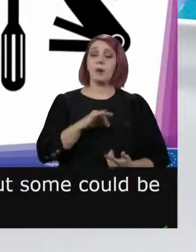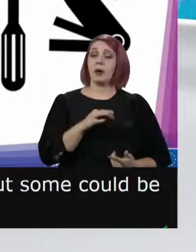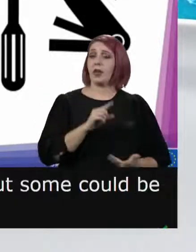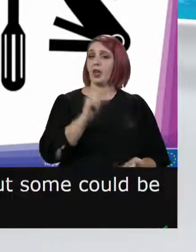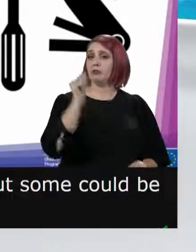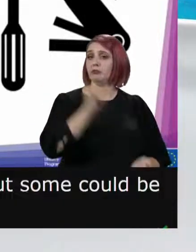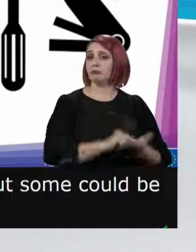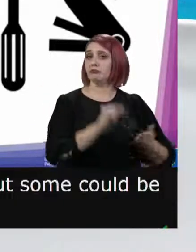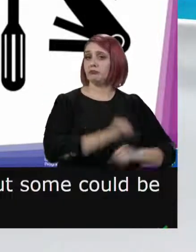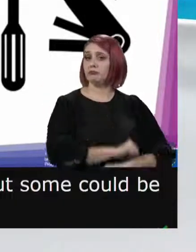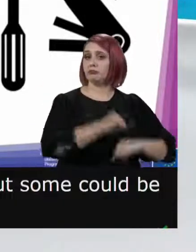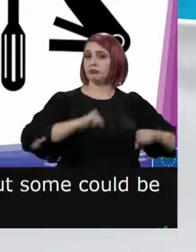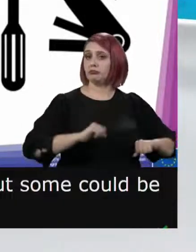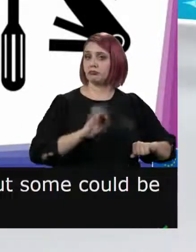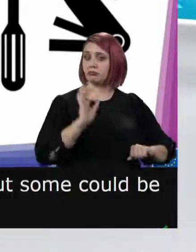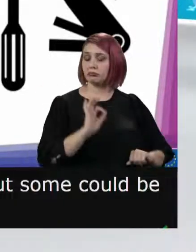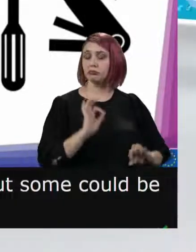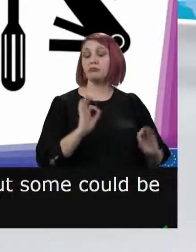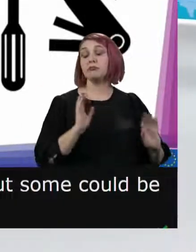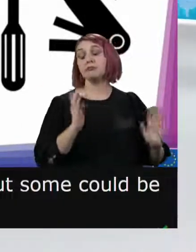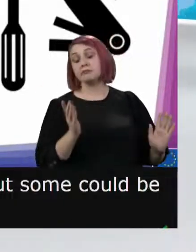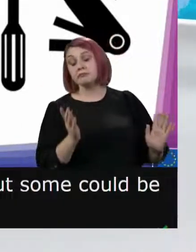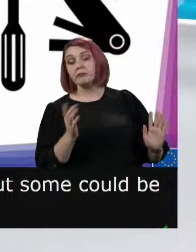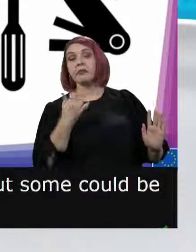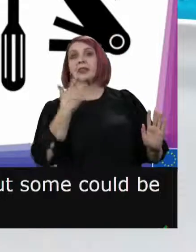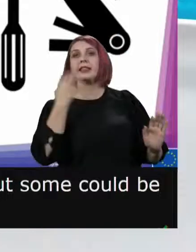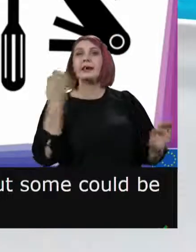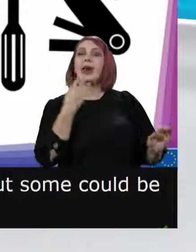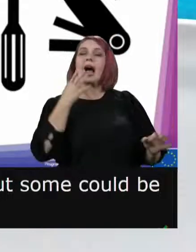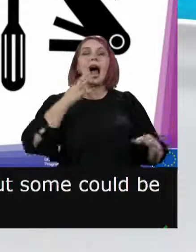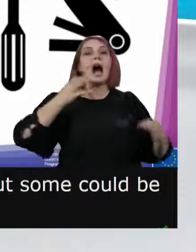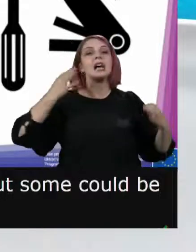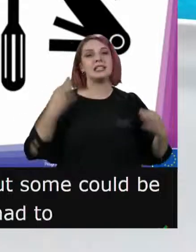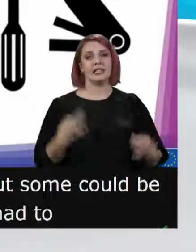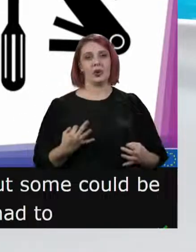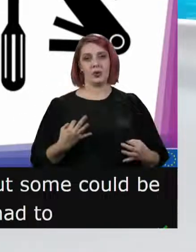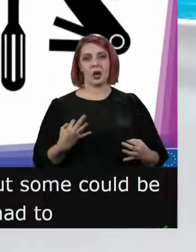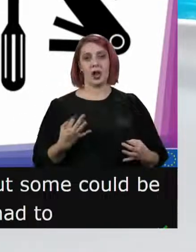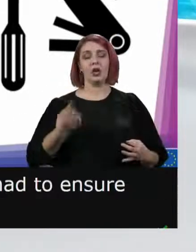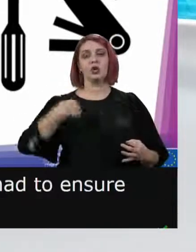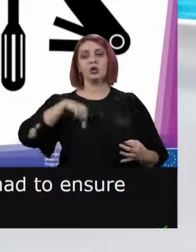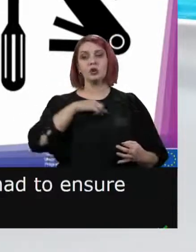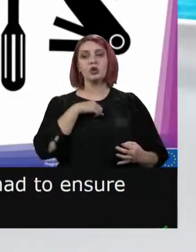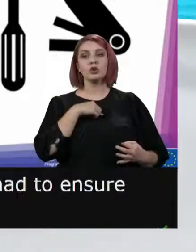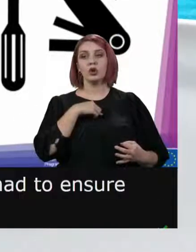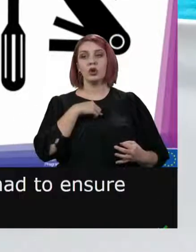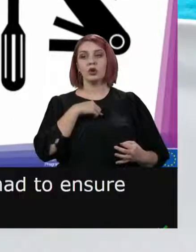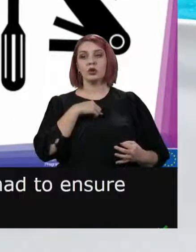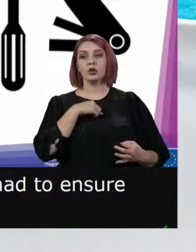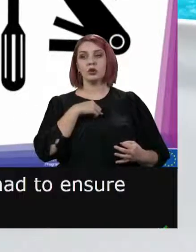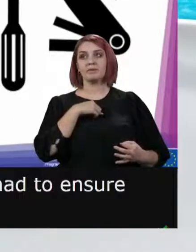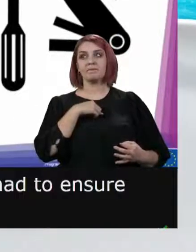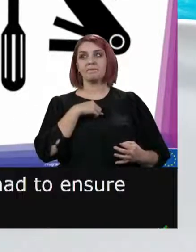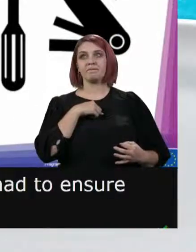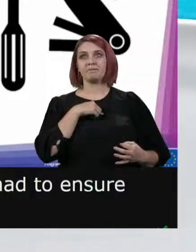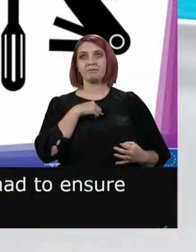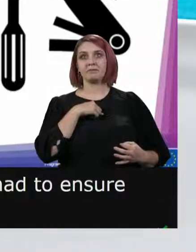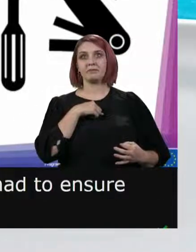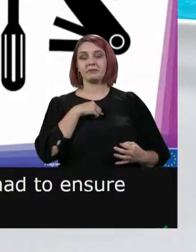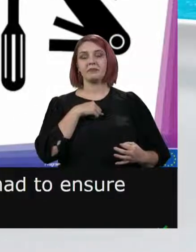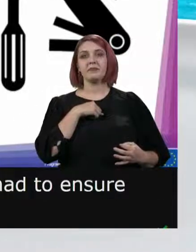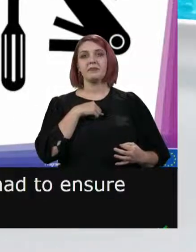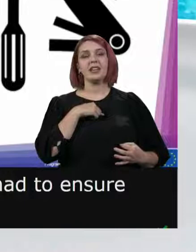we had to ensure that we understood which emerging technologies were being leveraged for the